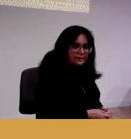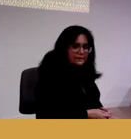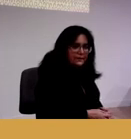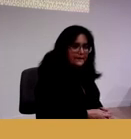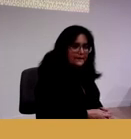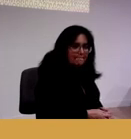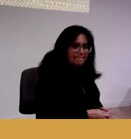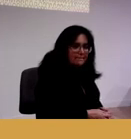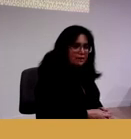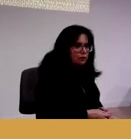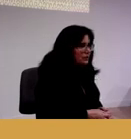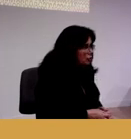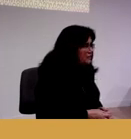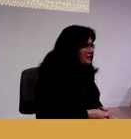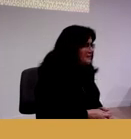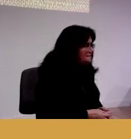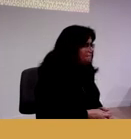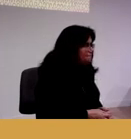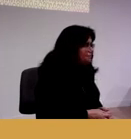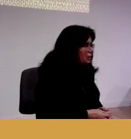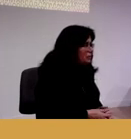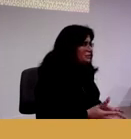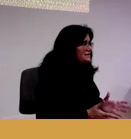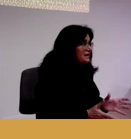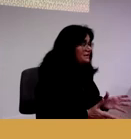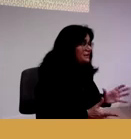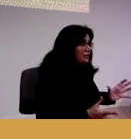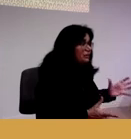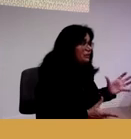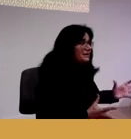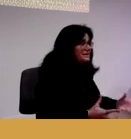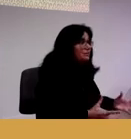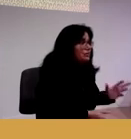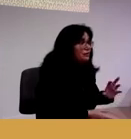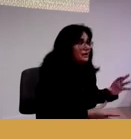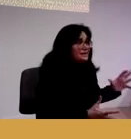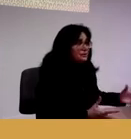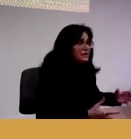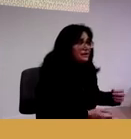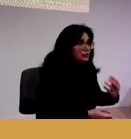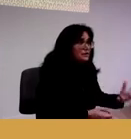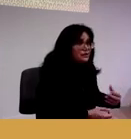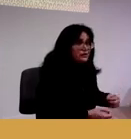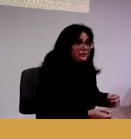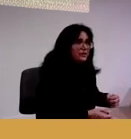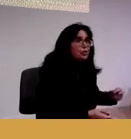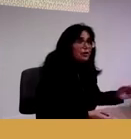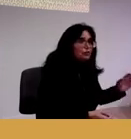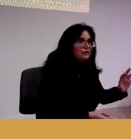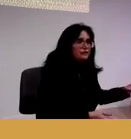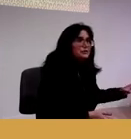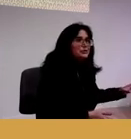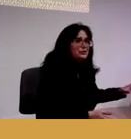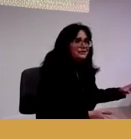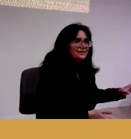But if we look at that, I'm going to say that it probably exemplifies to me the criticism,